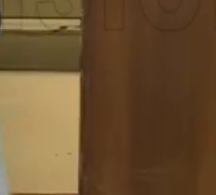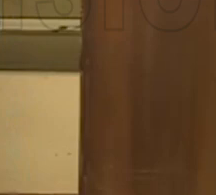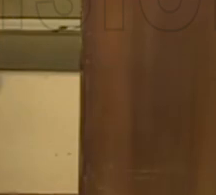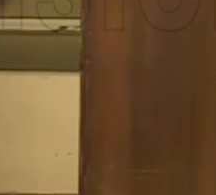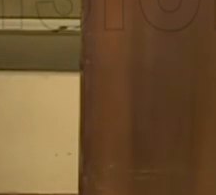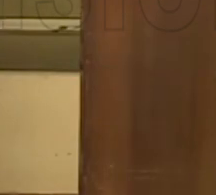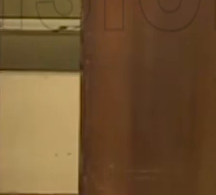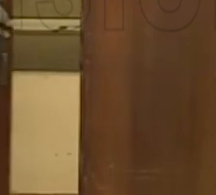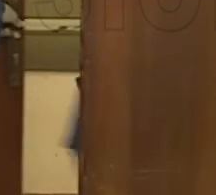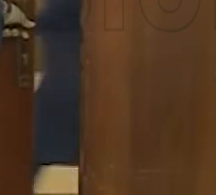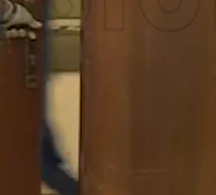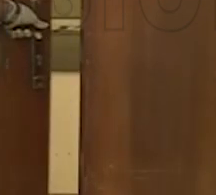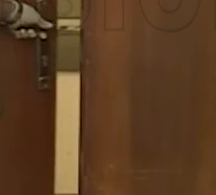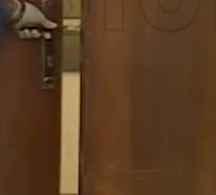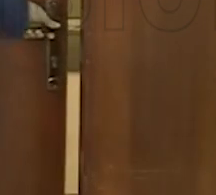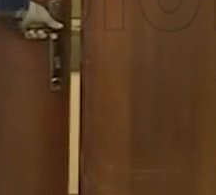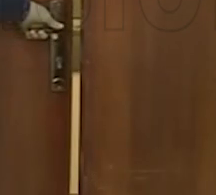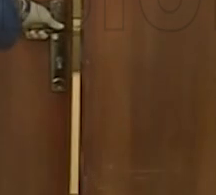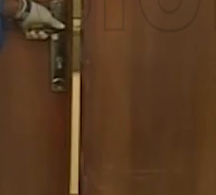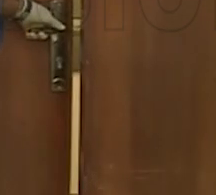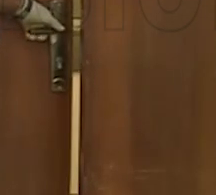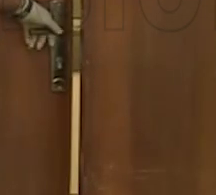and we welcome you.